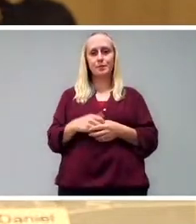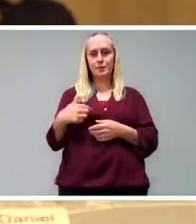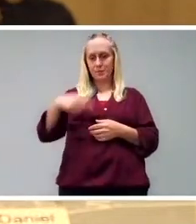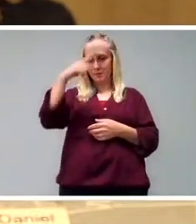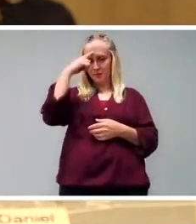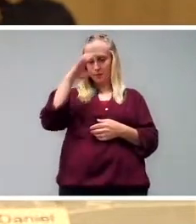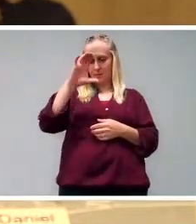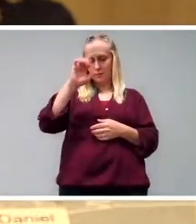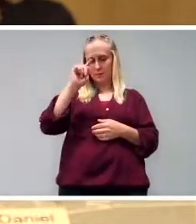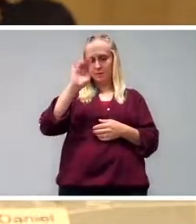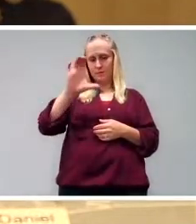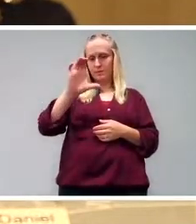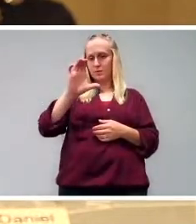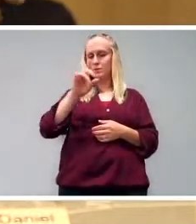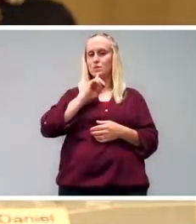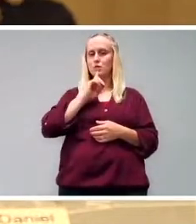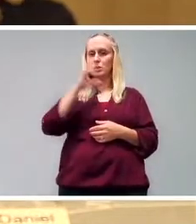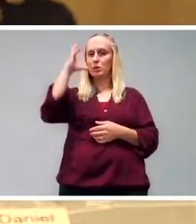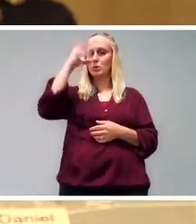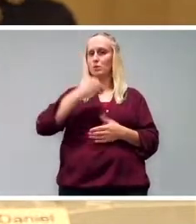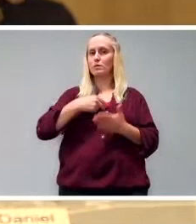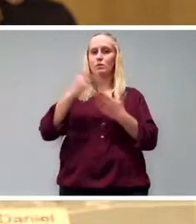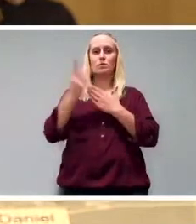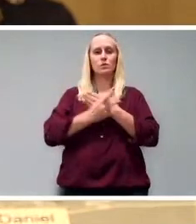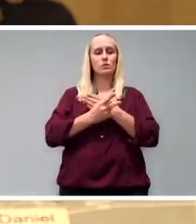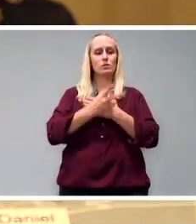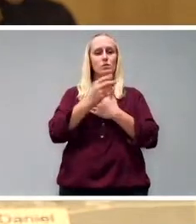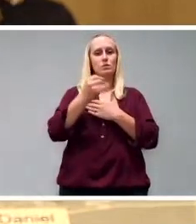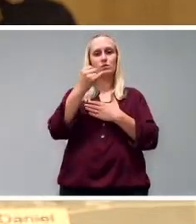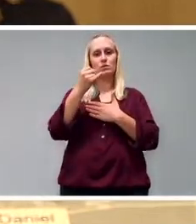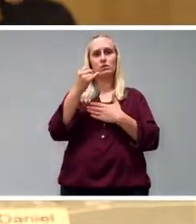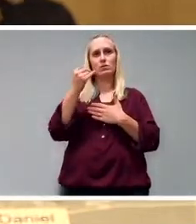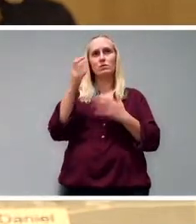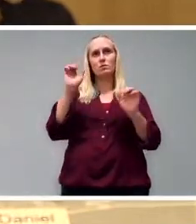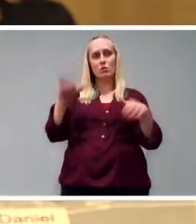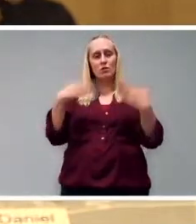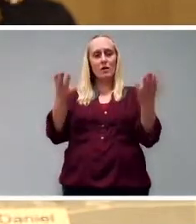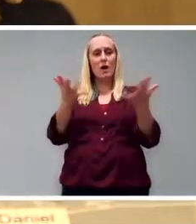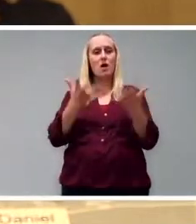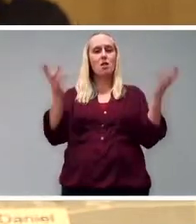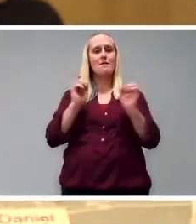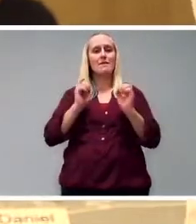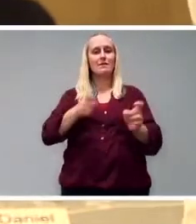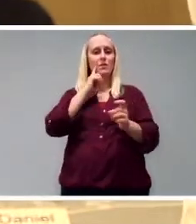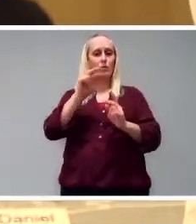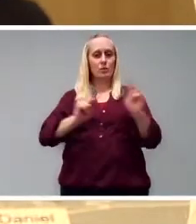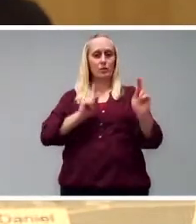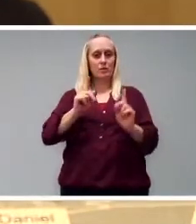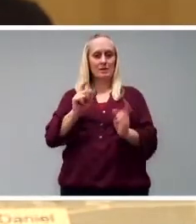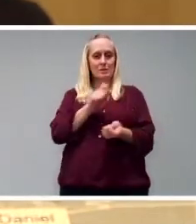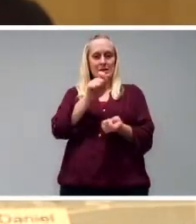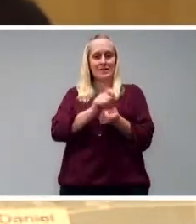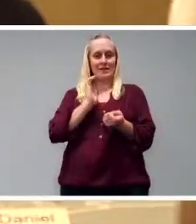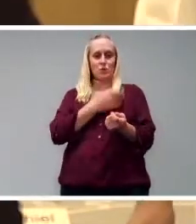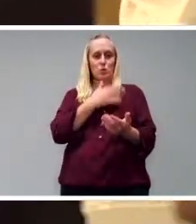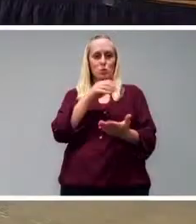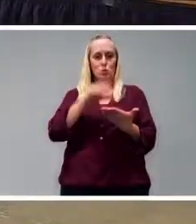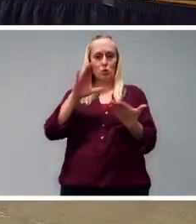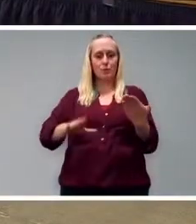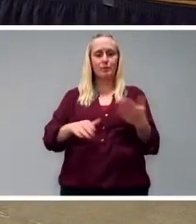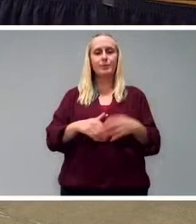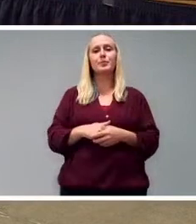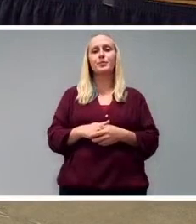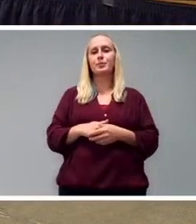is just a really beautiful program, and it can bring a lot of gifts to people, especially our students here. Thank